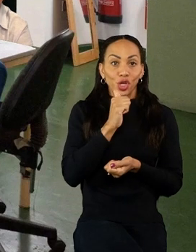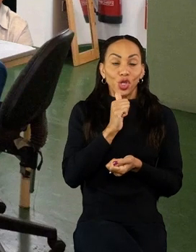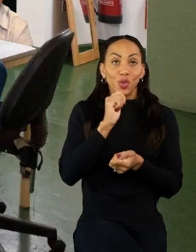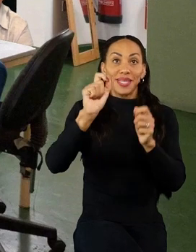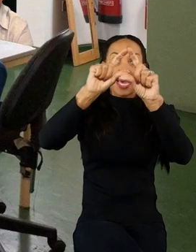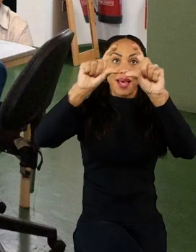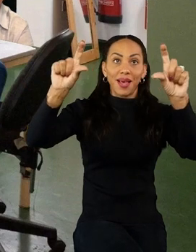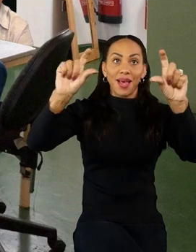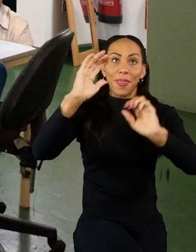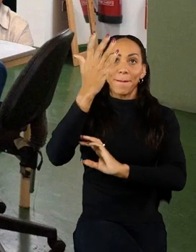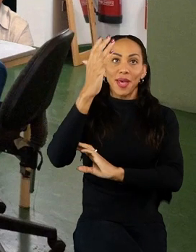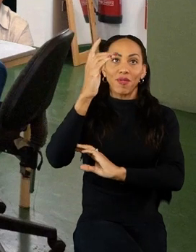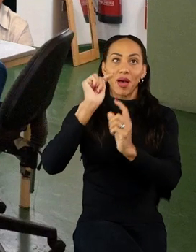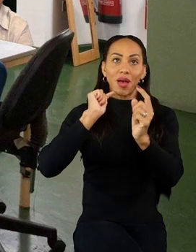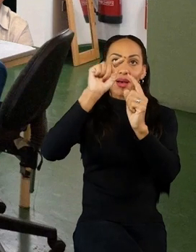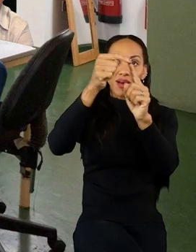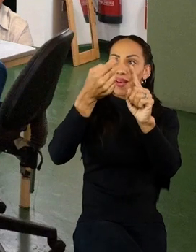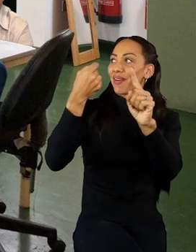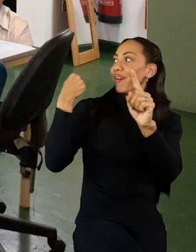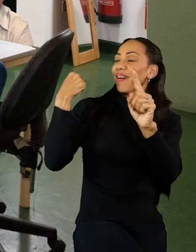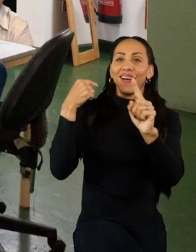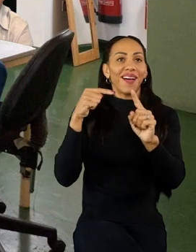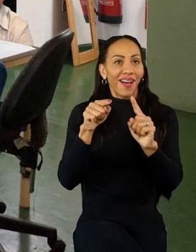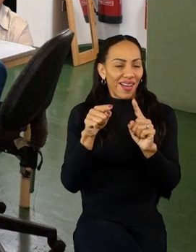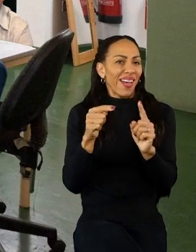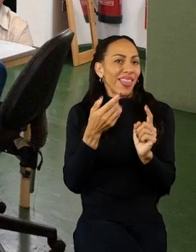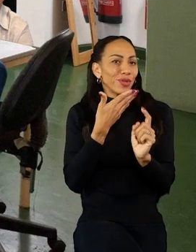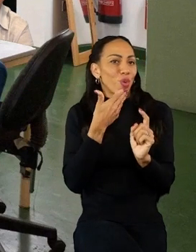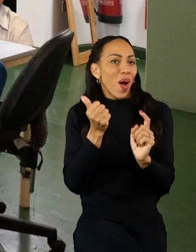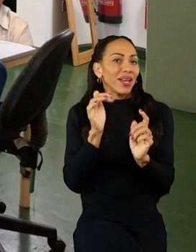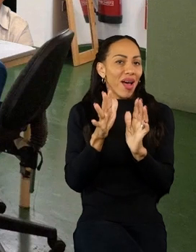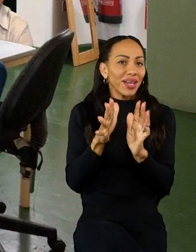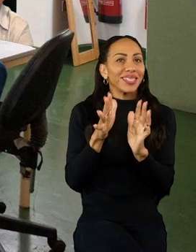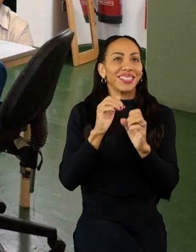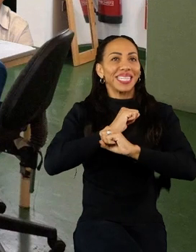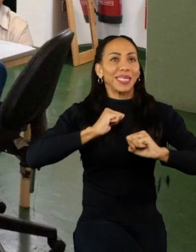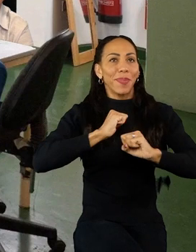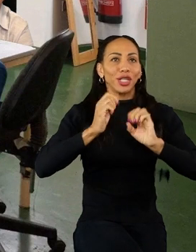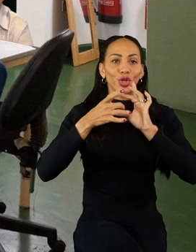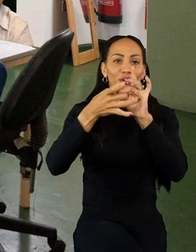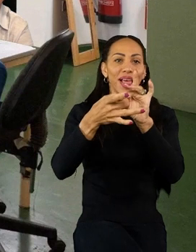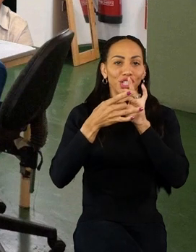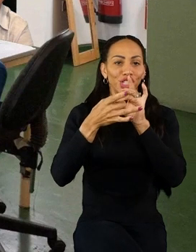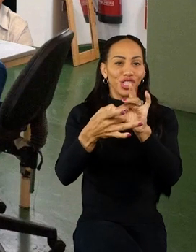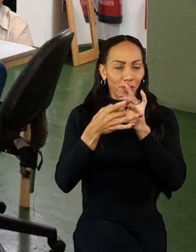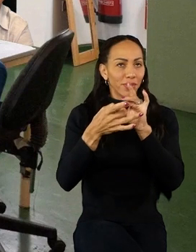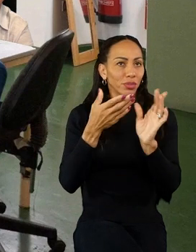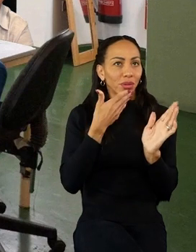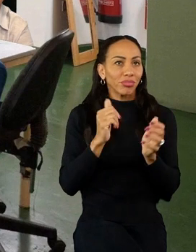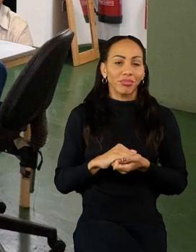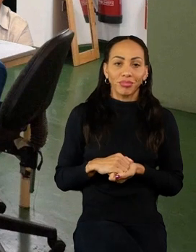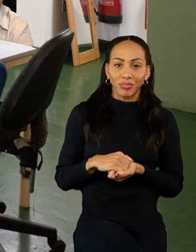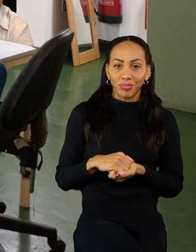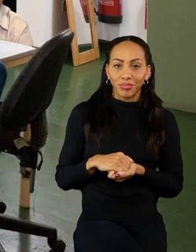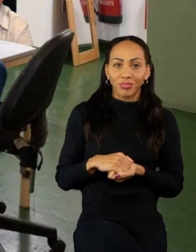mirror idea is quite interesting between the dialogue between the two the spatial relationship between